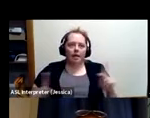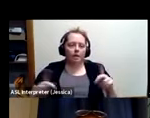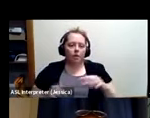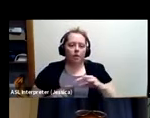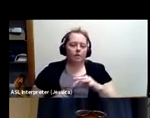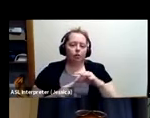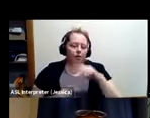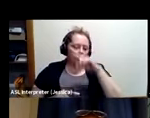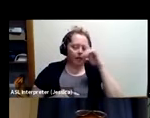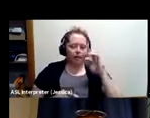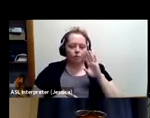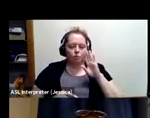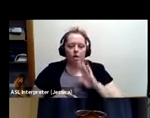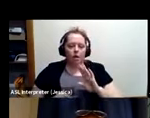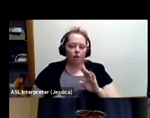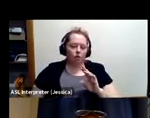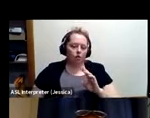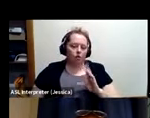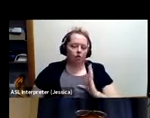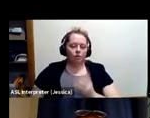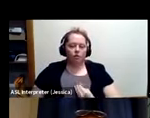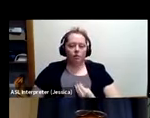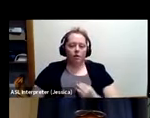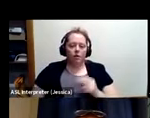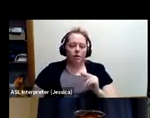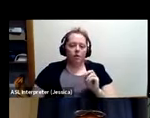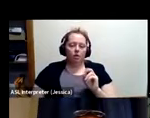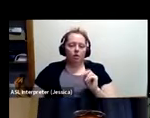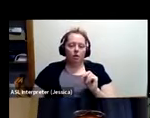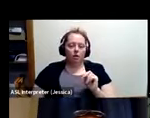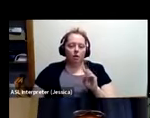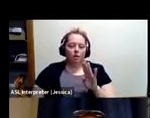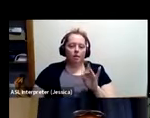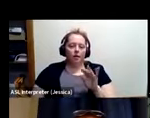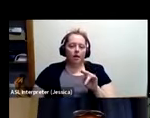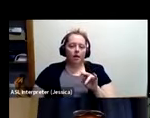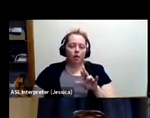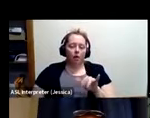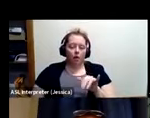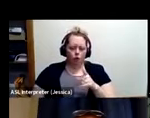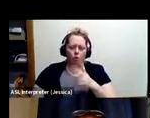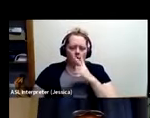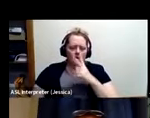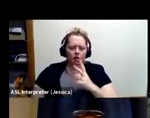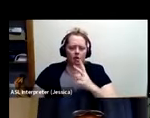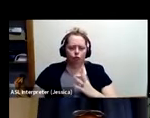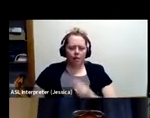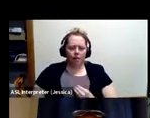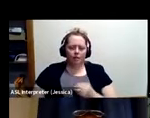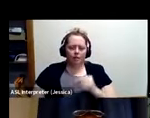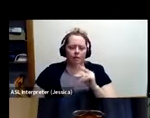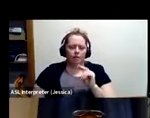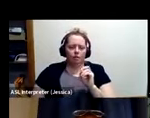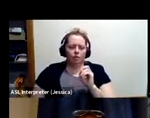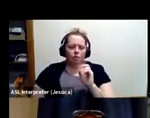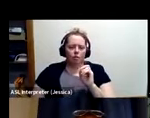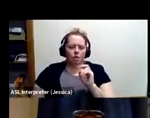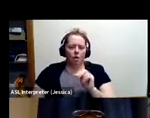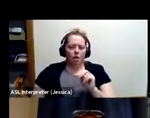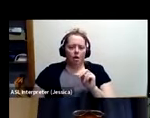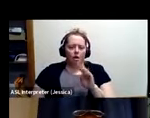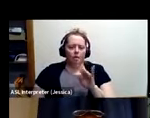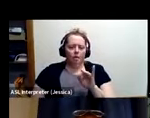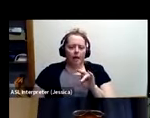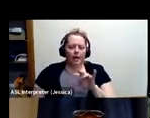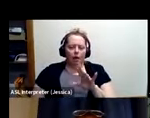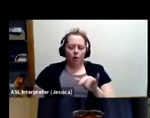us so oppressed. You'll see trans and non-binary peoples, and this happens in Pittsburgh so much,